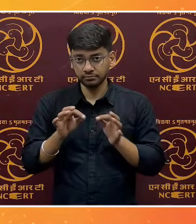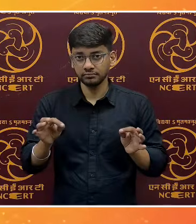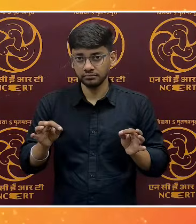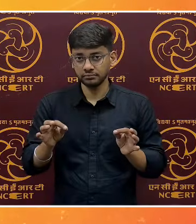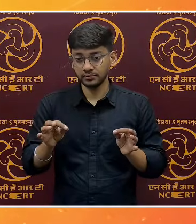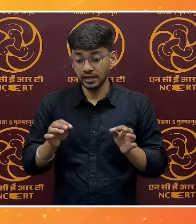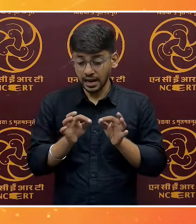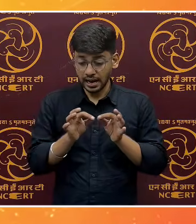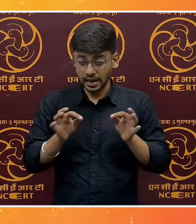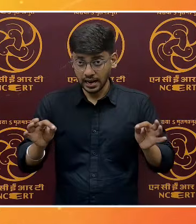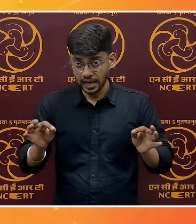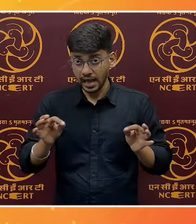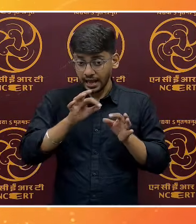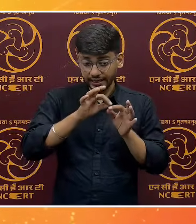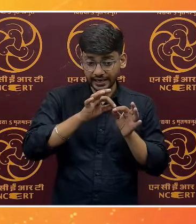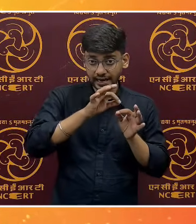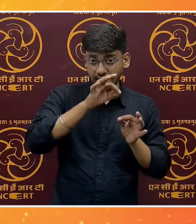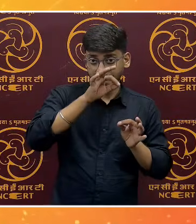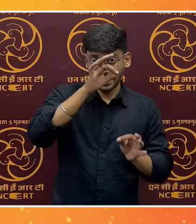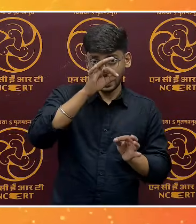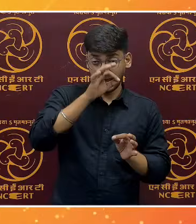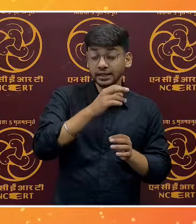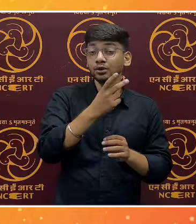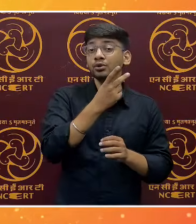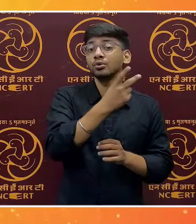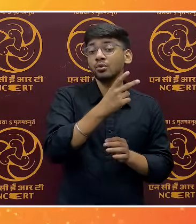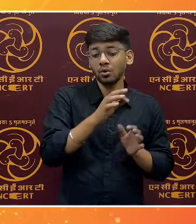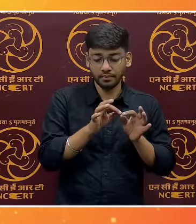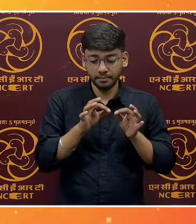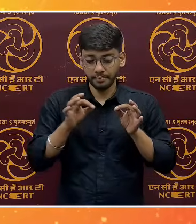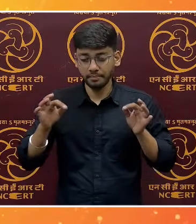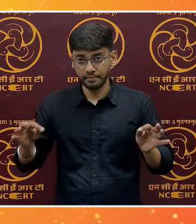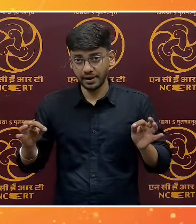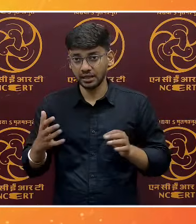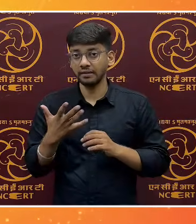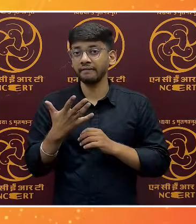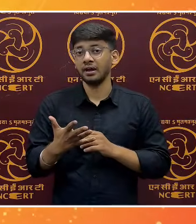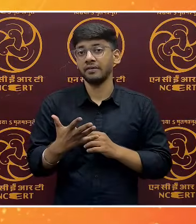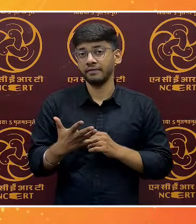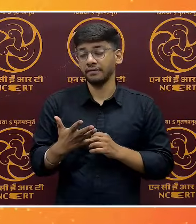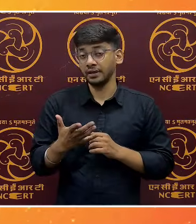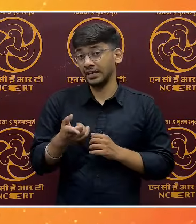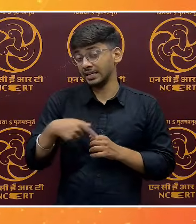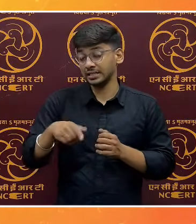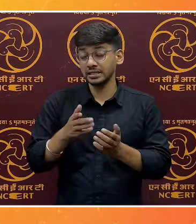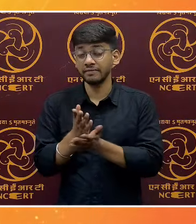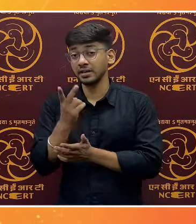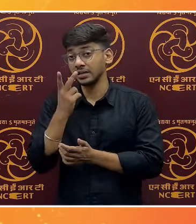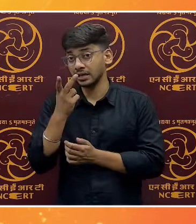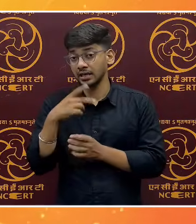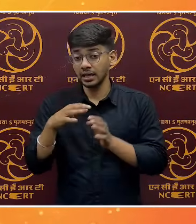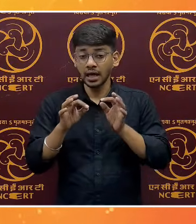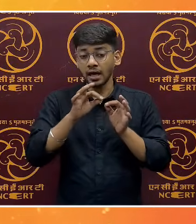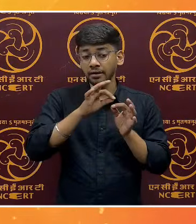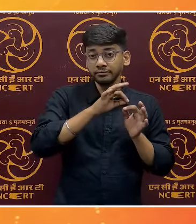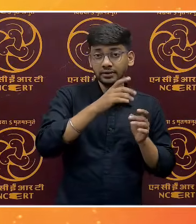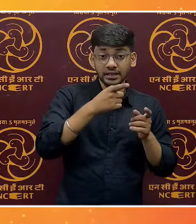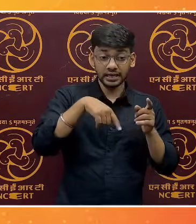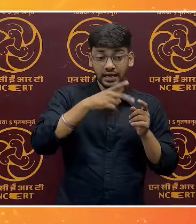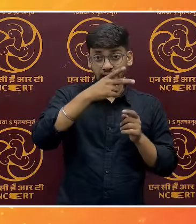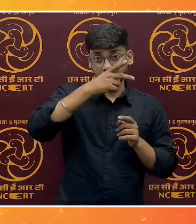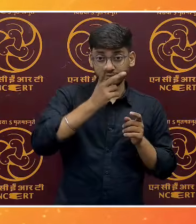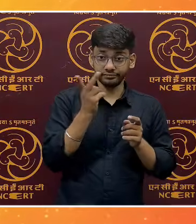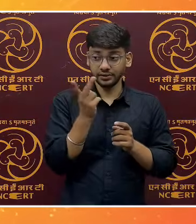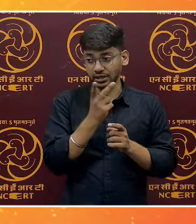2 centimeter, again it is 5 centimeter, 2 centimeter and 5 centimeter. This way we can see the parallel sides are